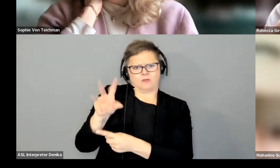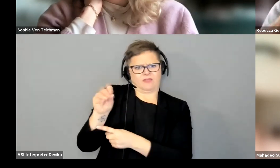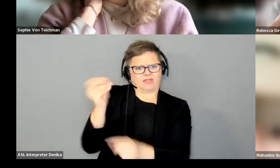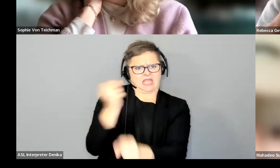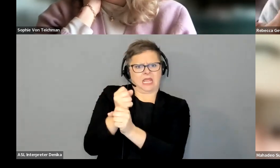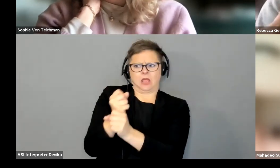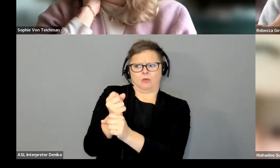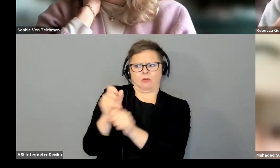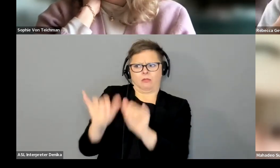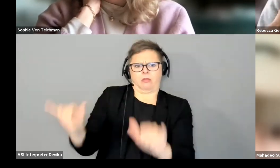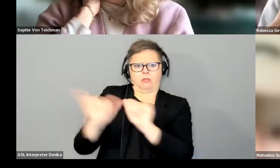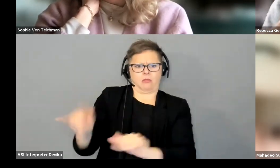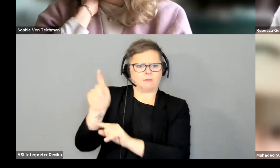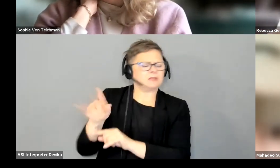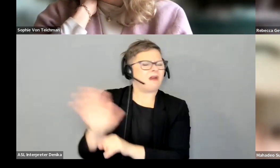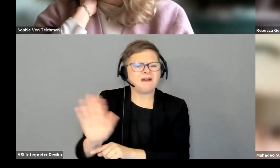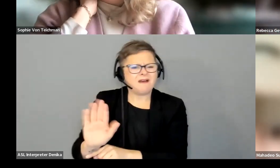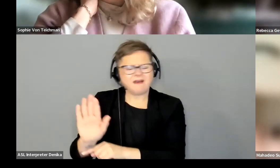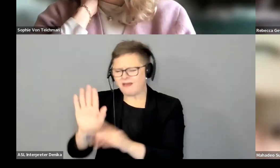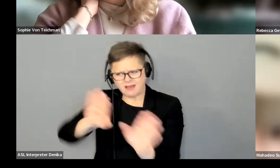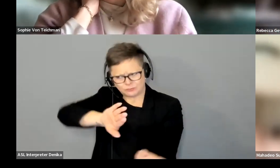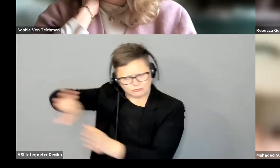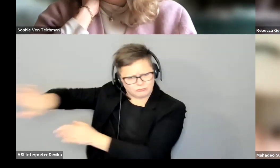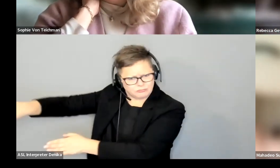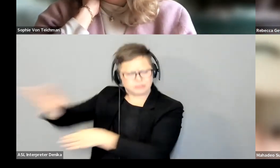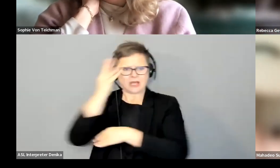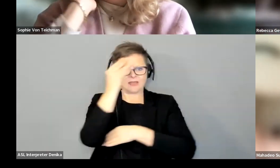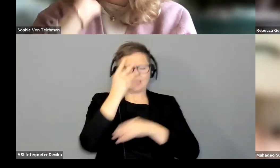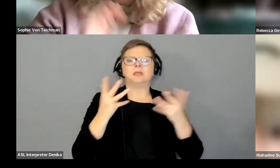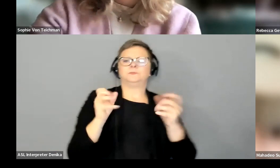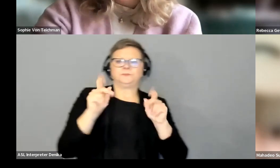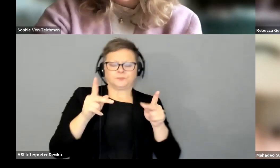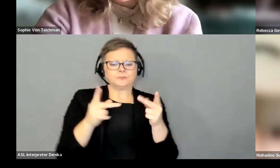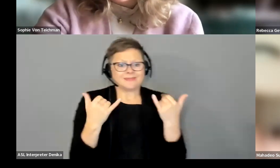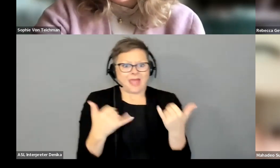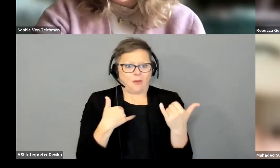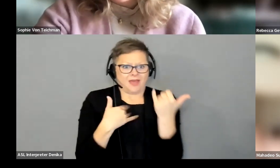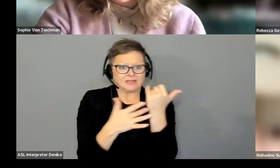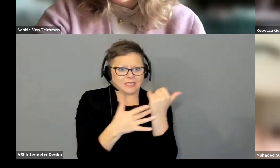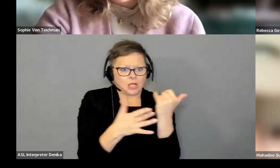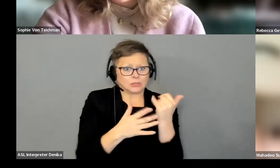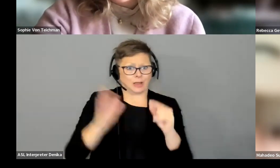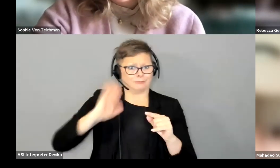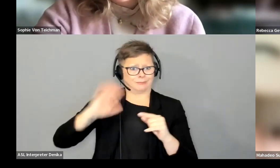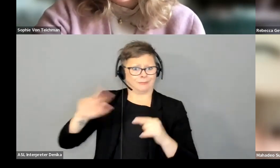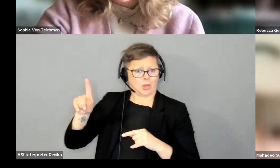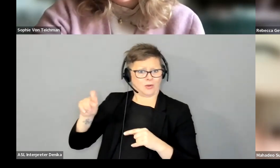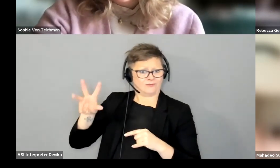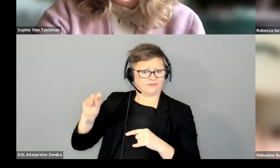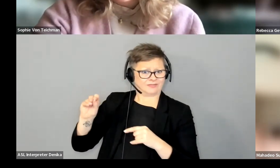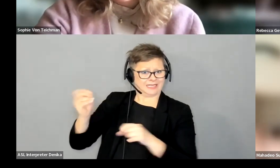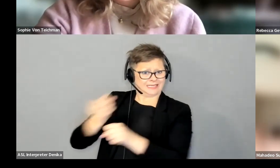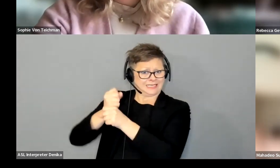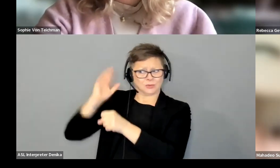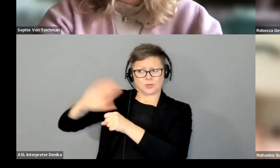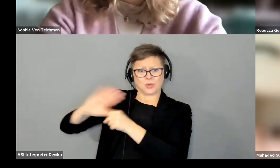let's actually think about what work can be, given that we have technology that we didn't have 150 years ago, and the pandemic's taught us things that hopefully we